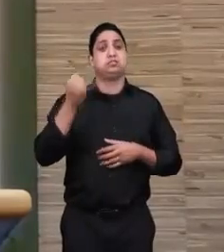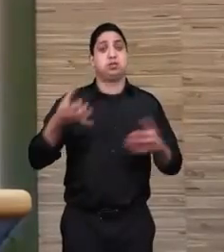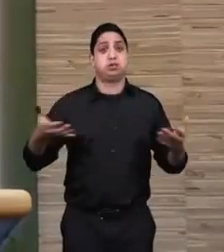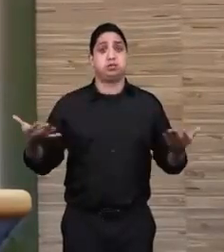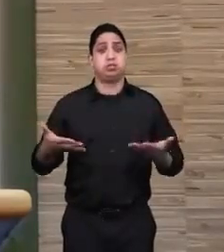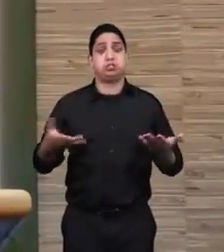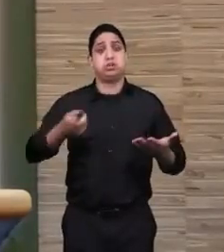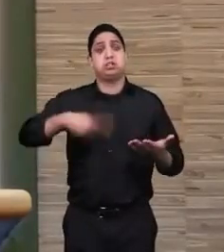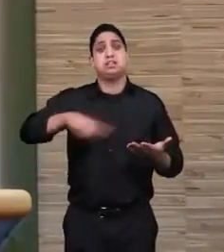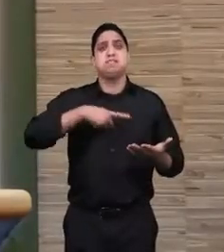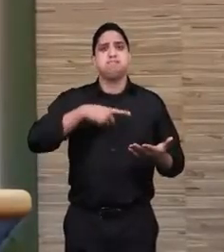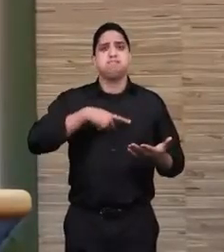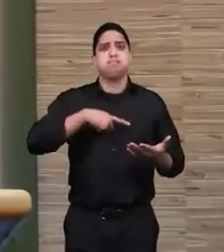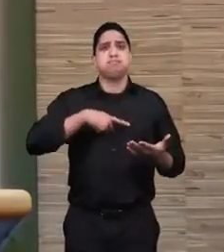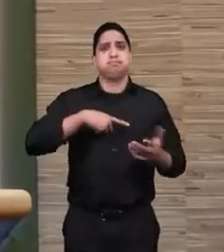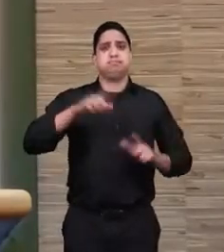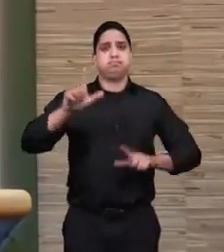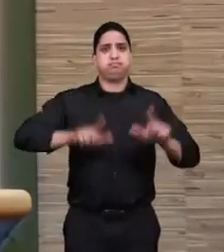Today we have